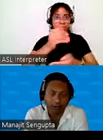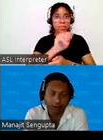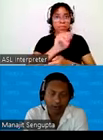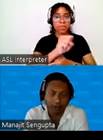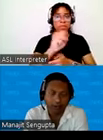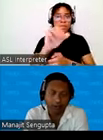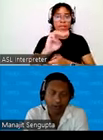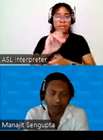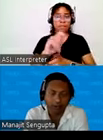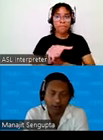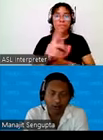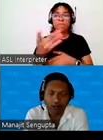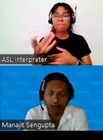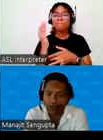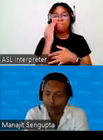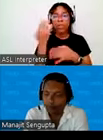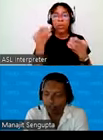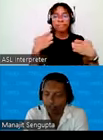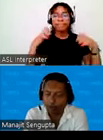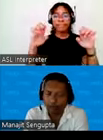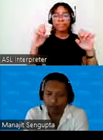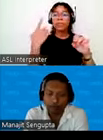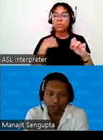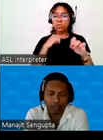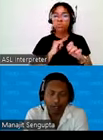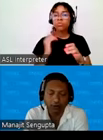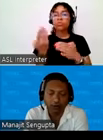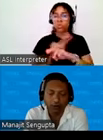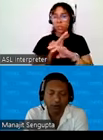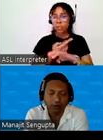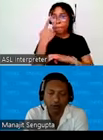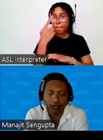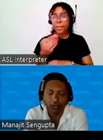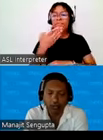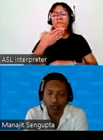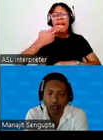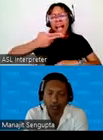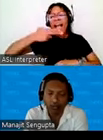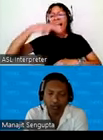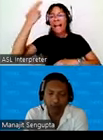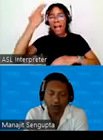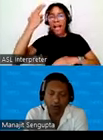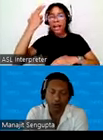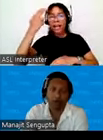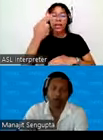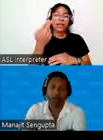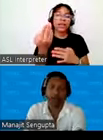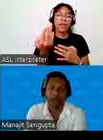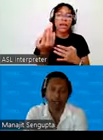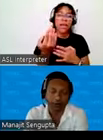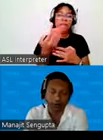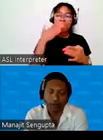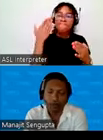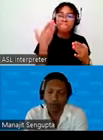is an effort to provide high resolution, high quality input data on solar, wind,